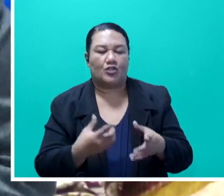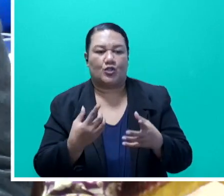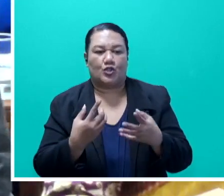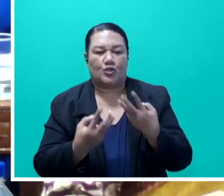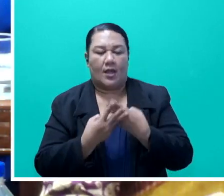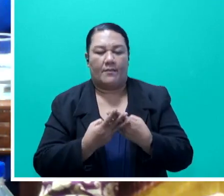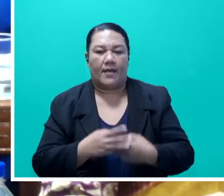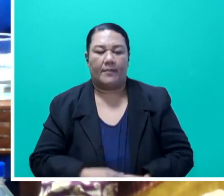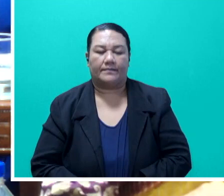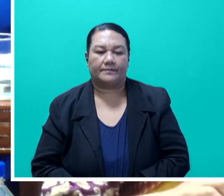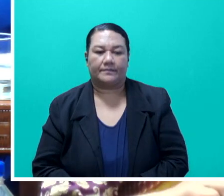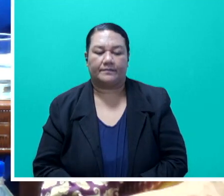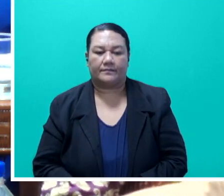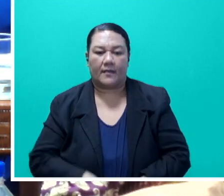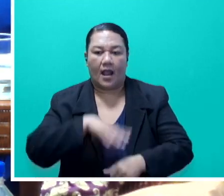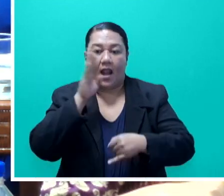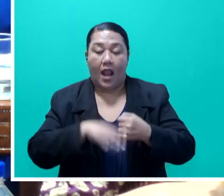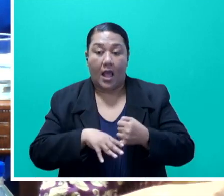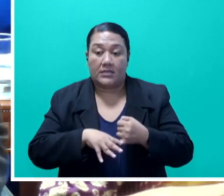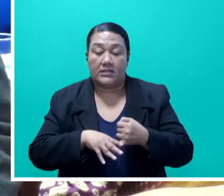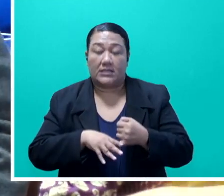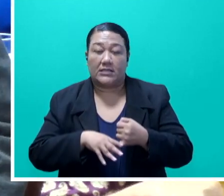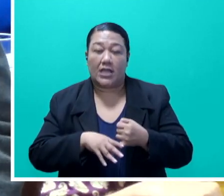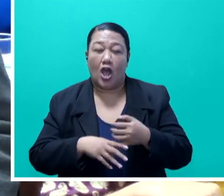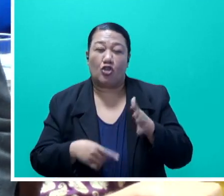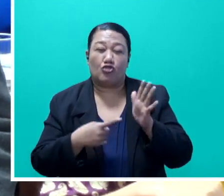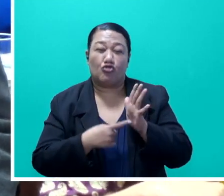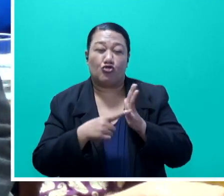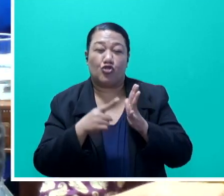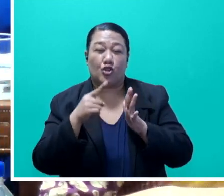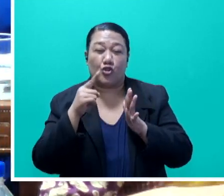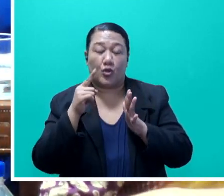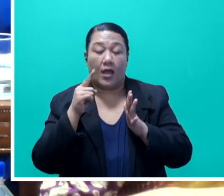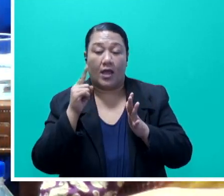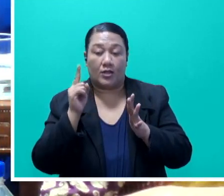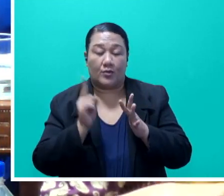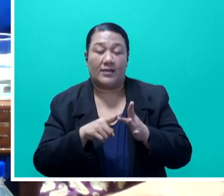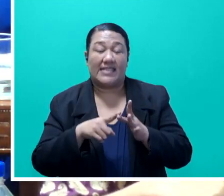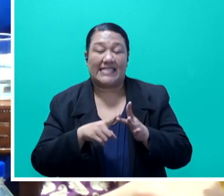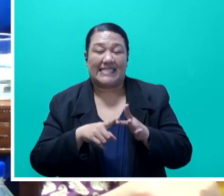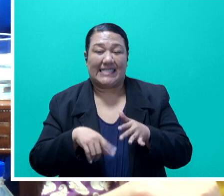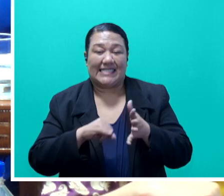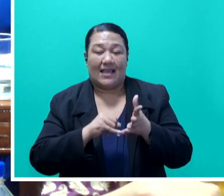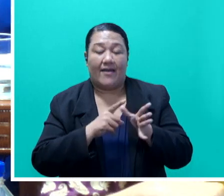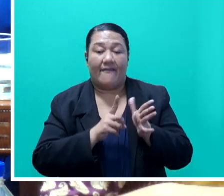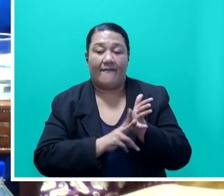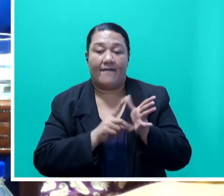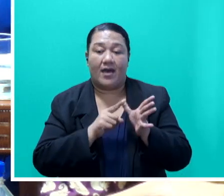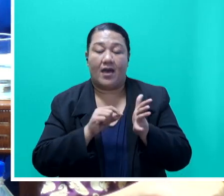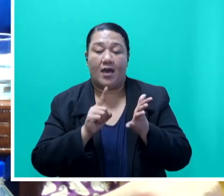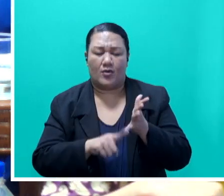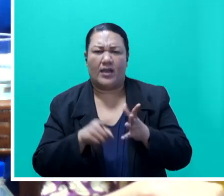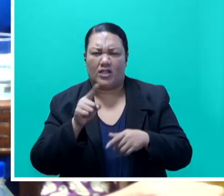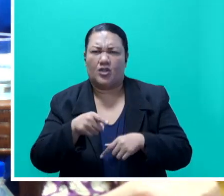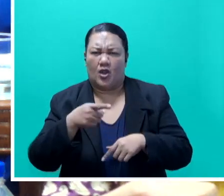last point I want to make, Honorable Tuisawao made about how tenders may not be called. As you would know, working at USP, in those